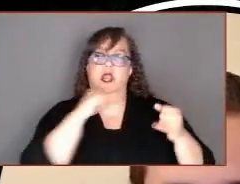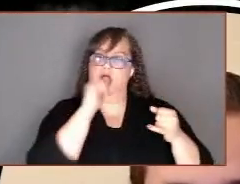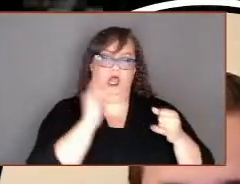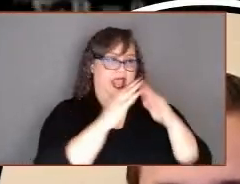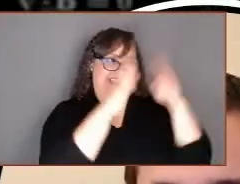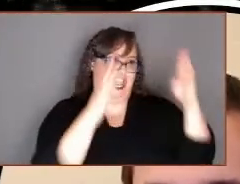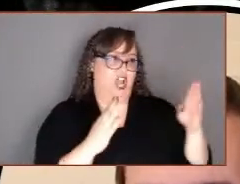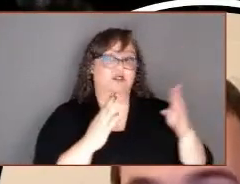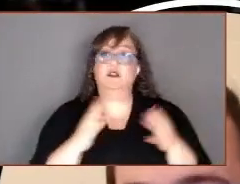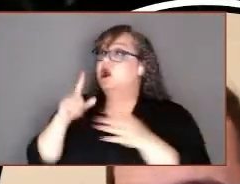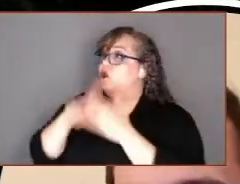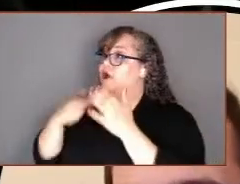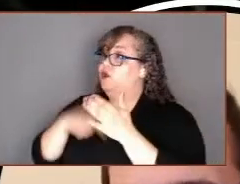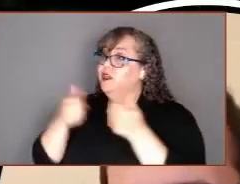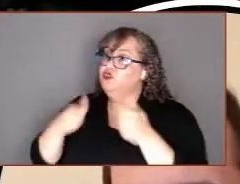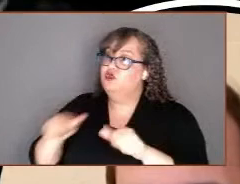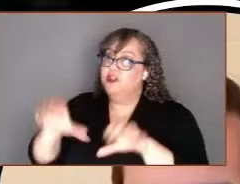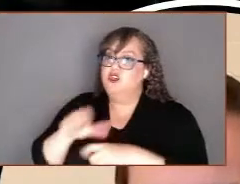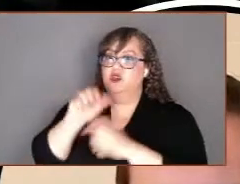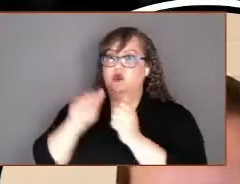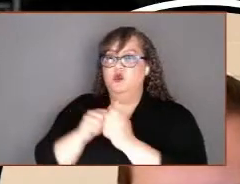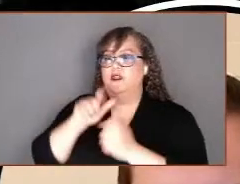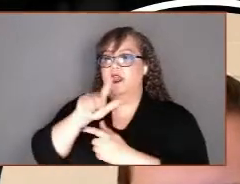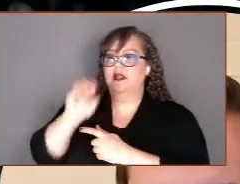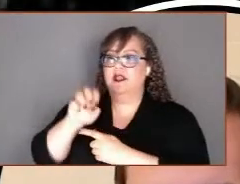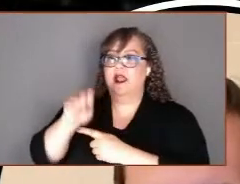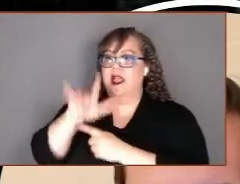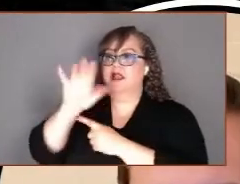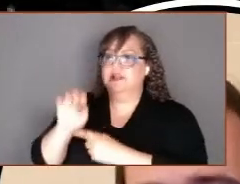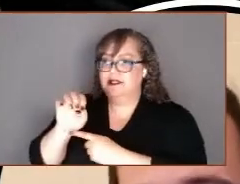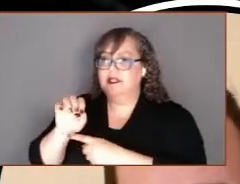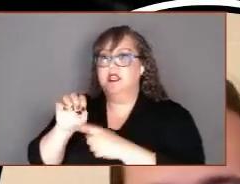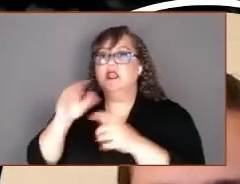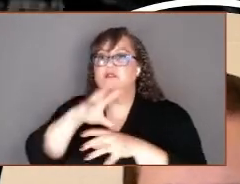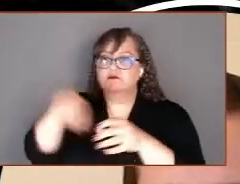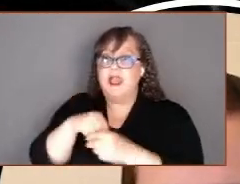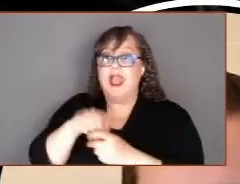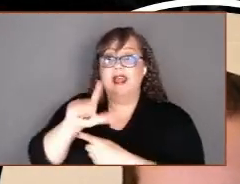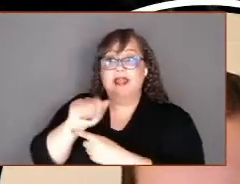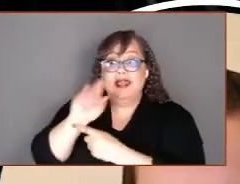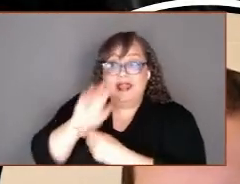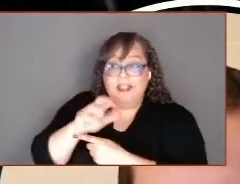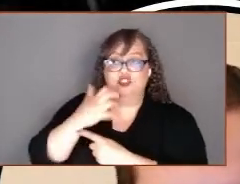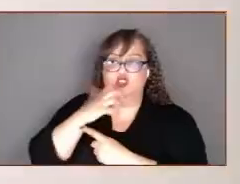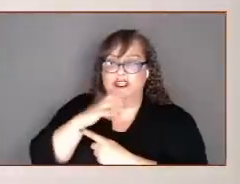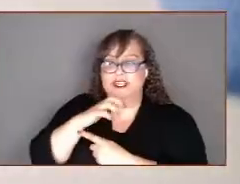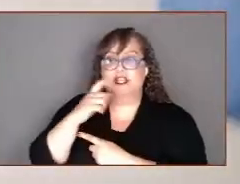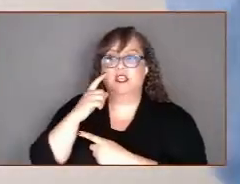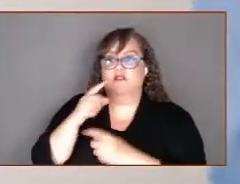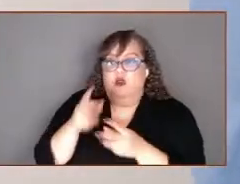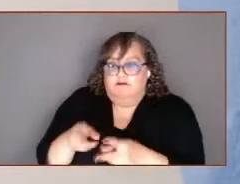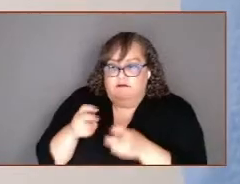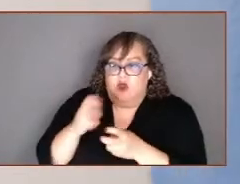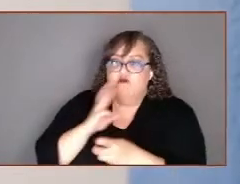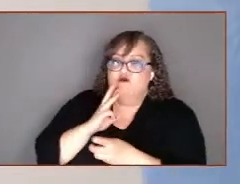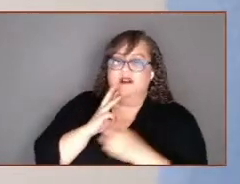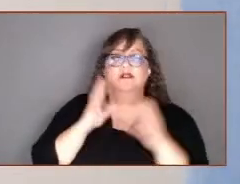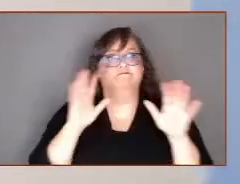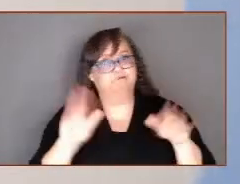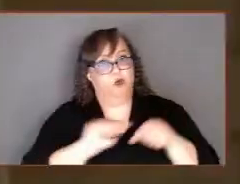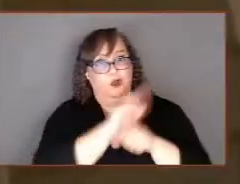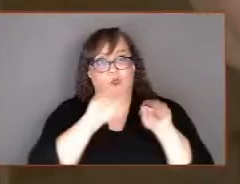is incorporate laser heating into our system for the extraction of water. With the onset of the